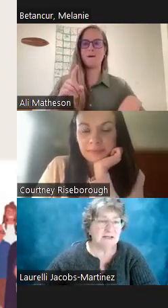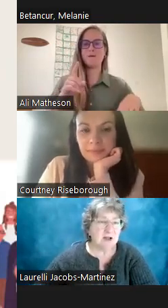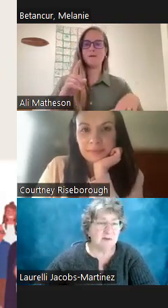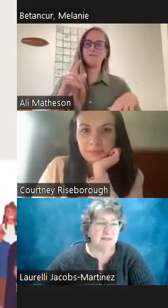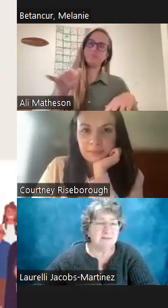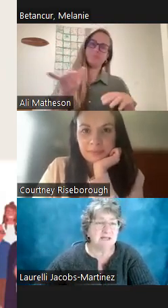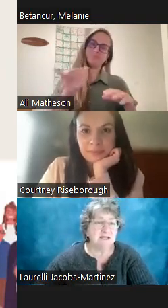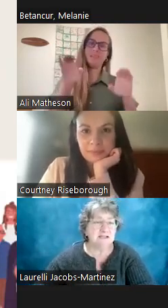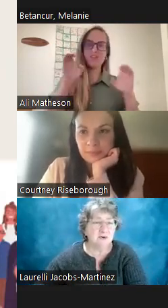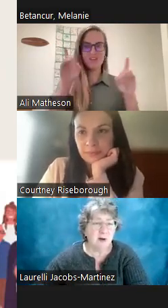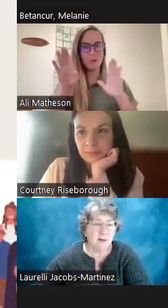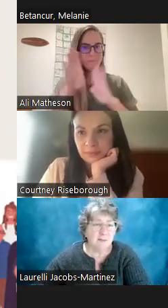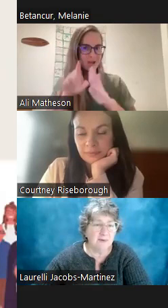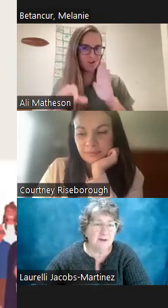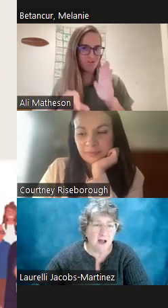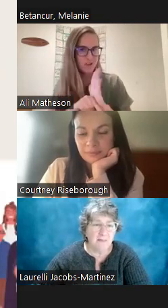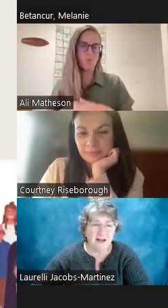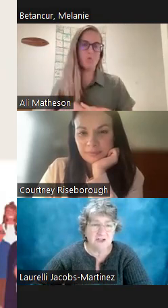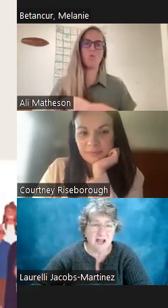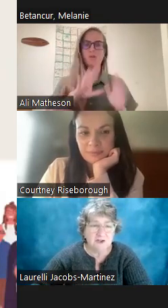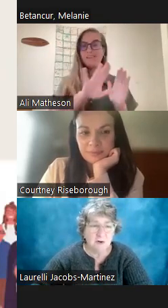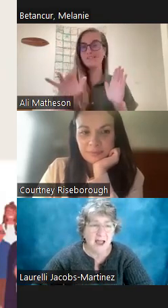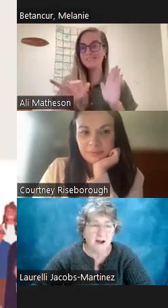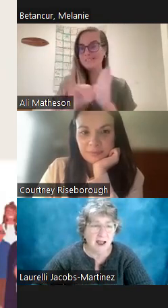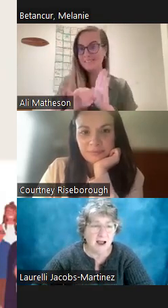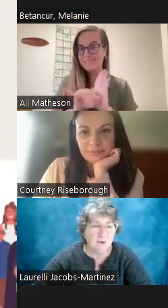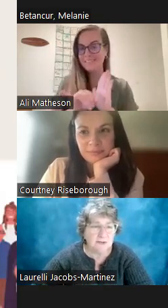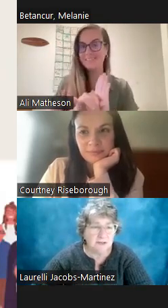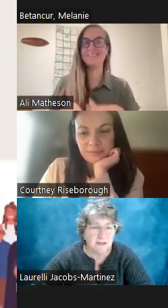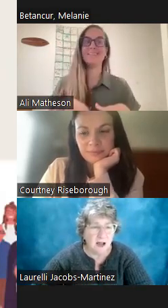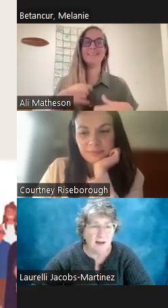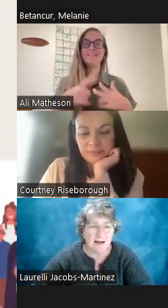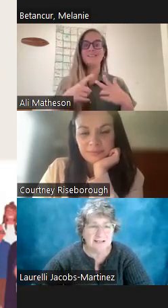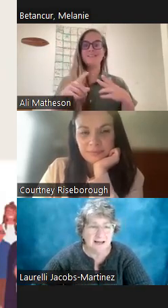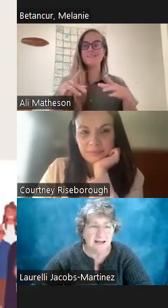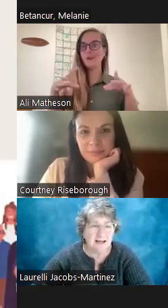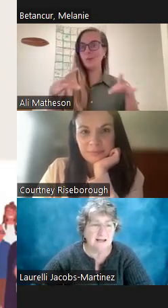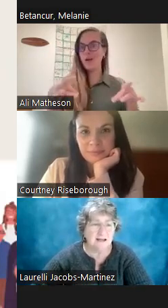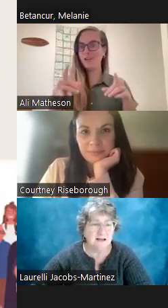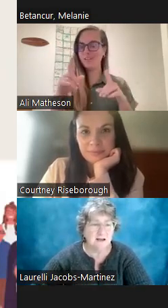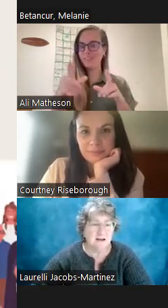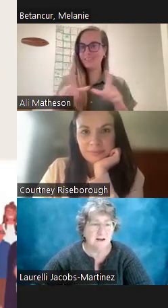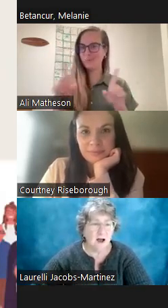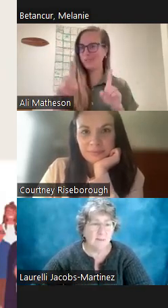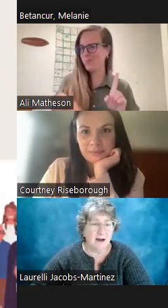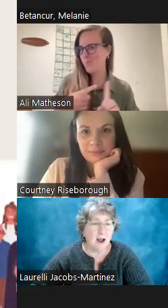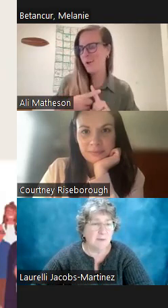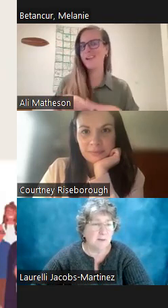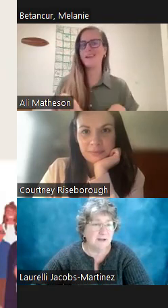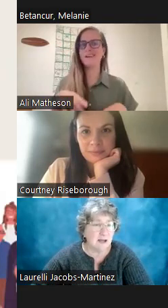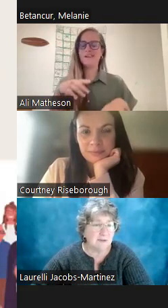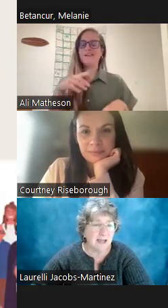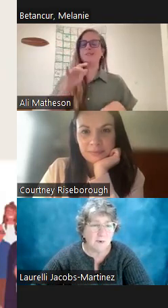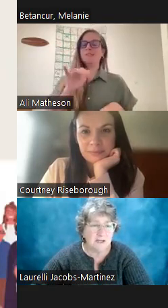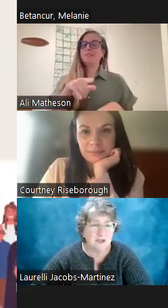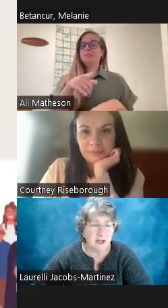that this common themes that continue to pop up about educational background, about identity, about how people